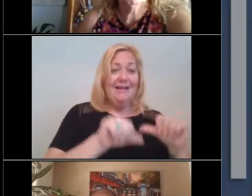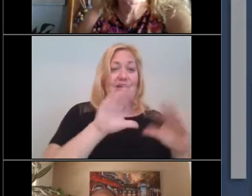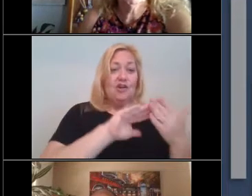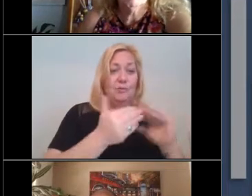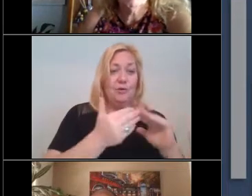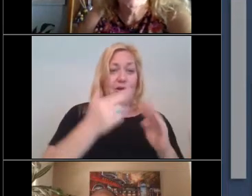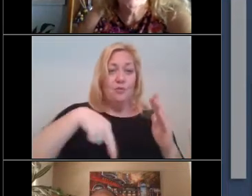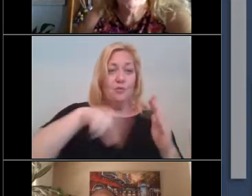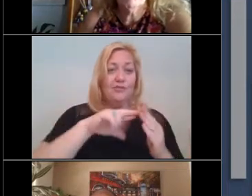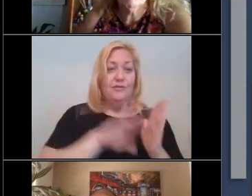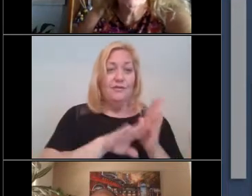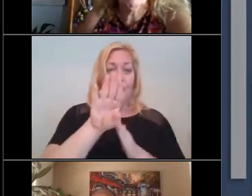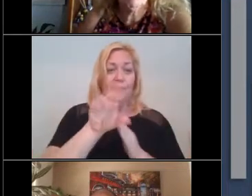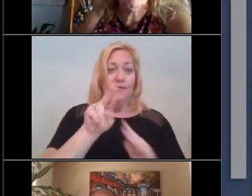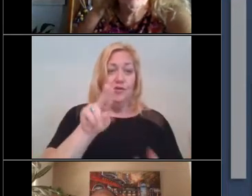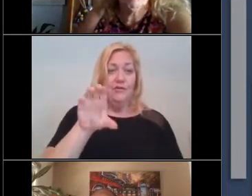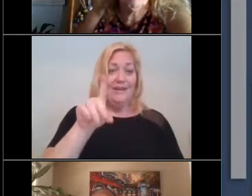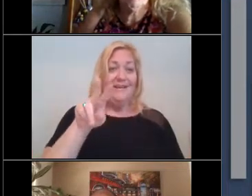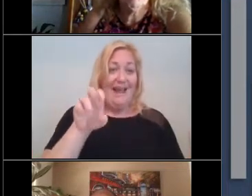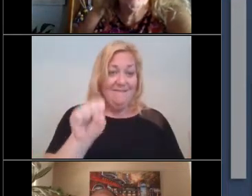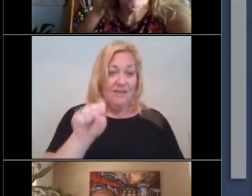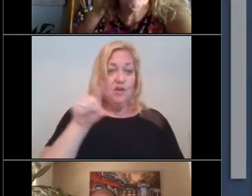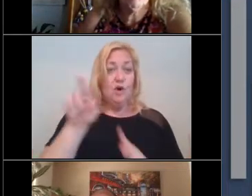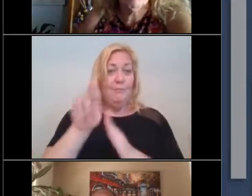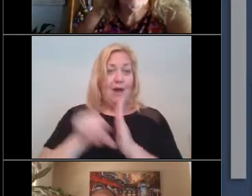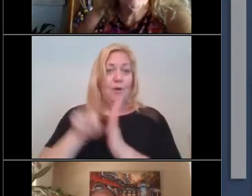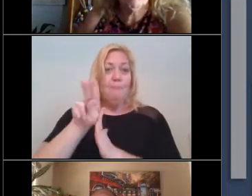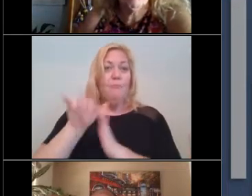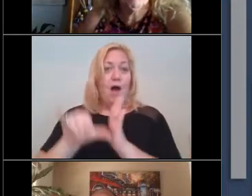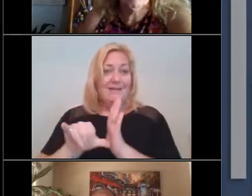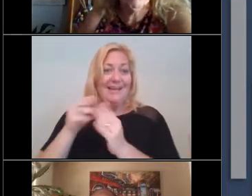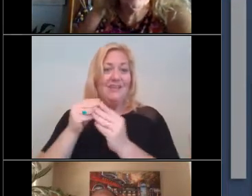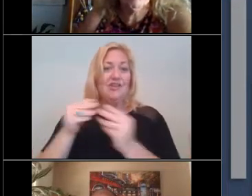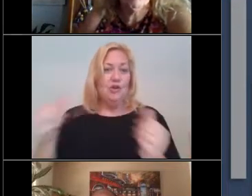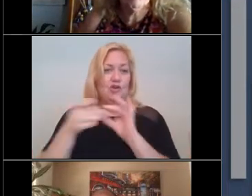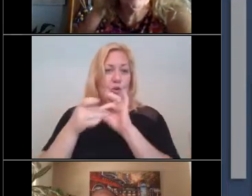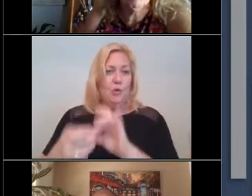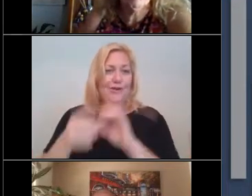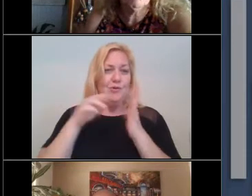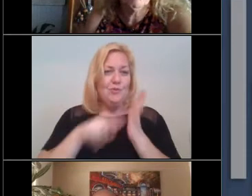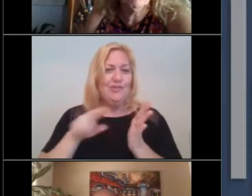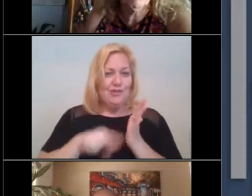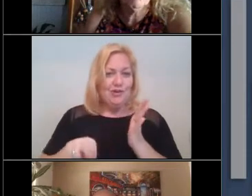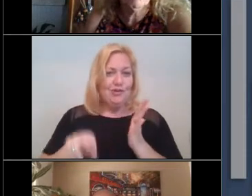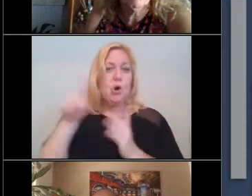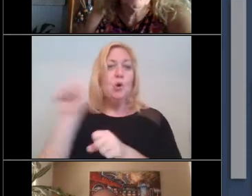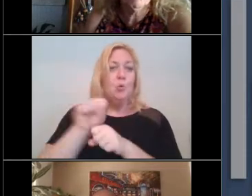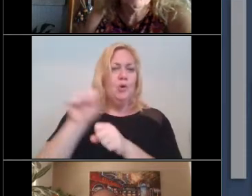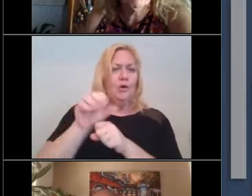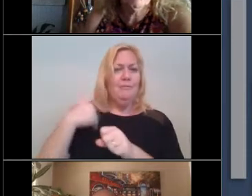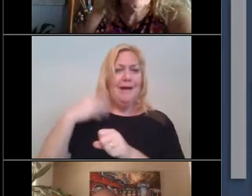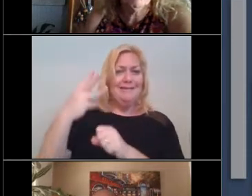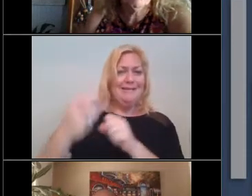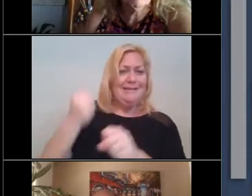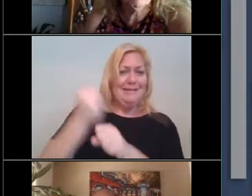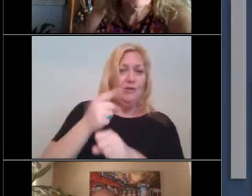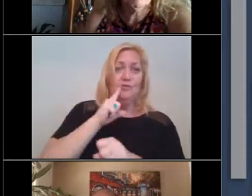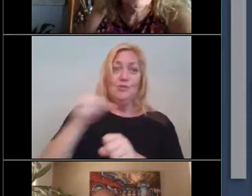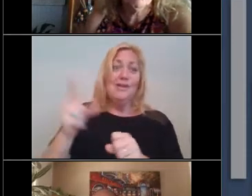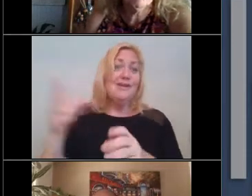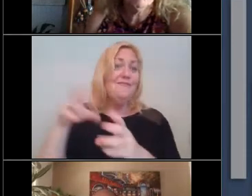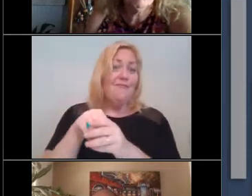from UC Davis. Her background is in policy and solutions-oriented research. Her work over the past 6 years has largely